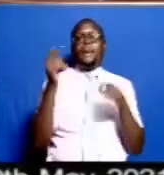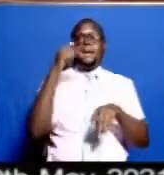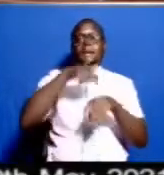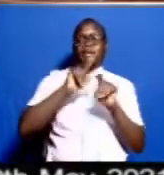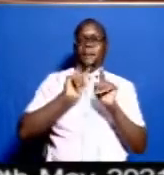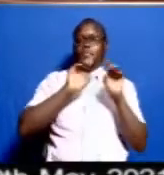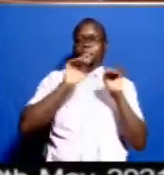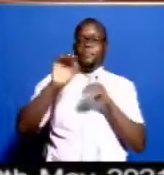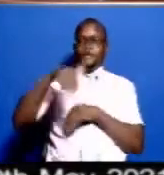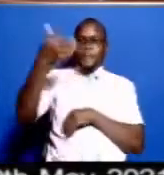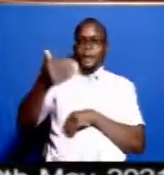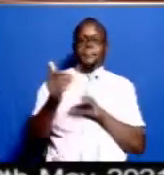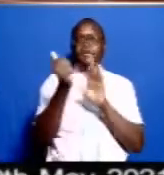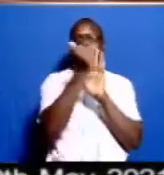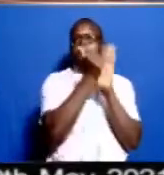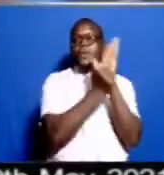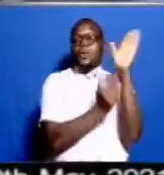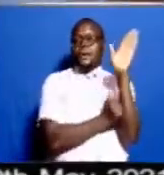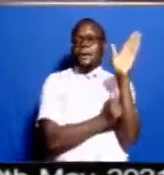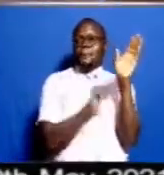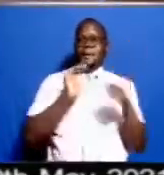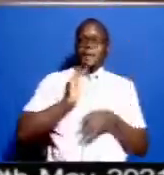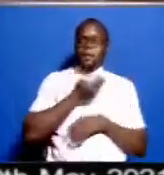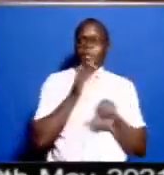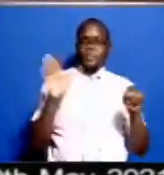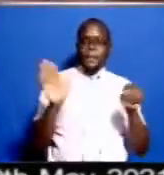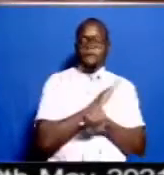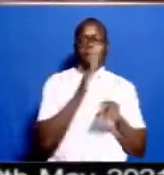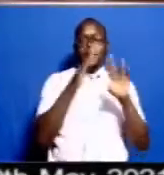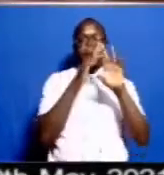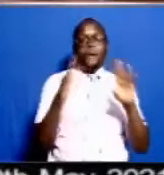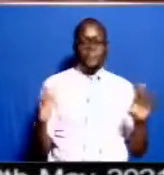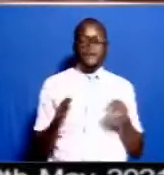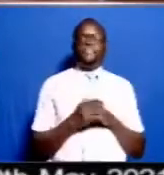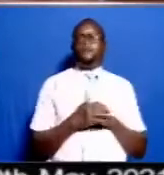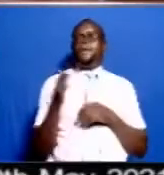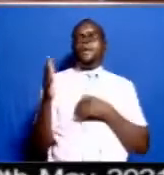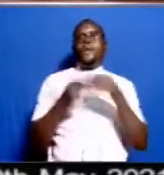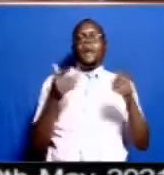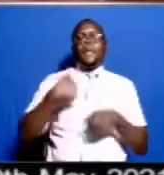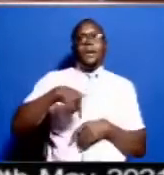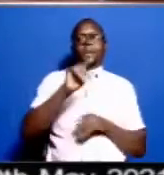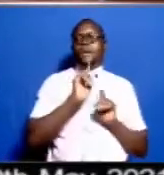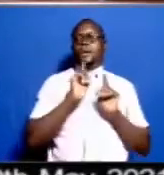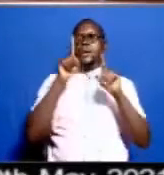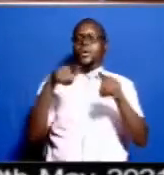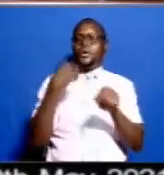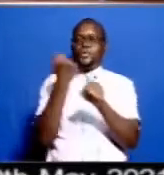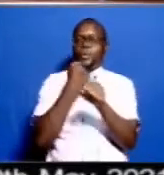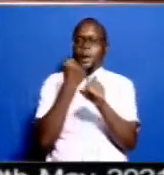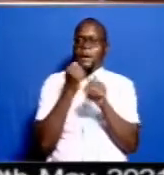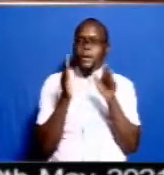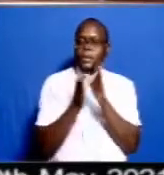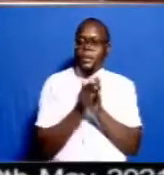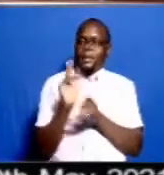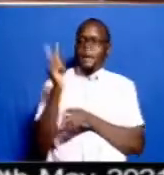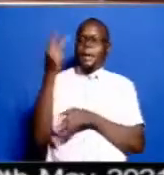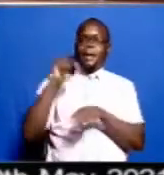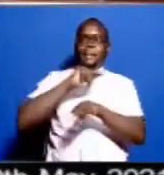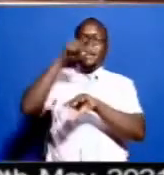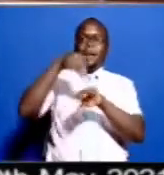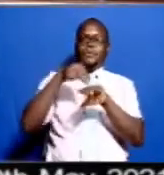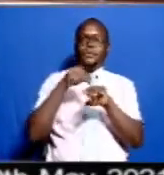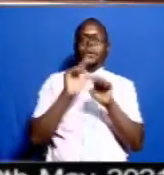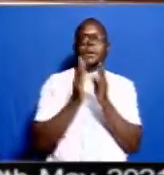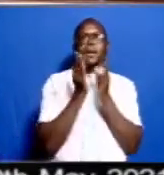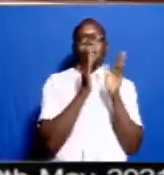the next order, which is Committee of the Whole House, whether we are going to be dealing with the Kenya National Library